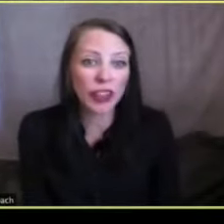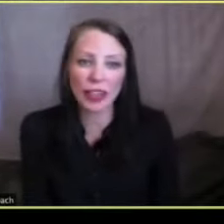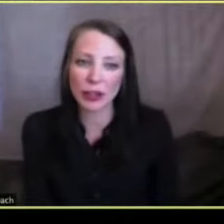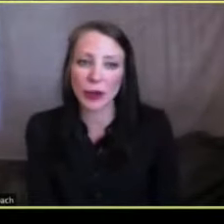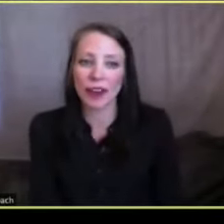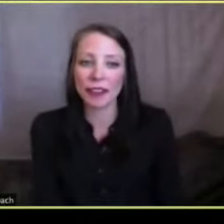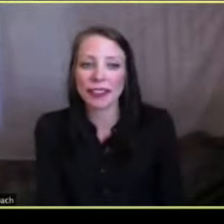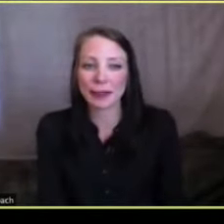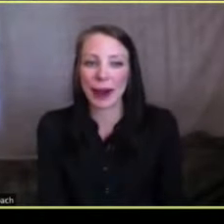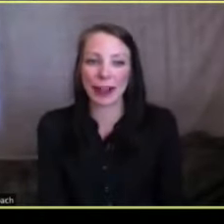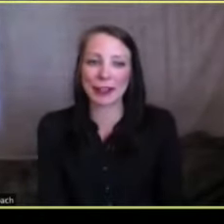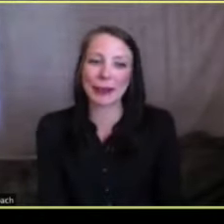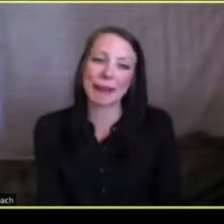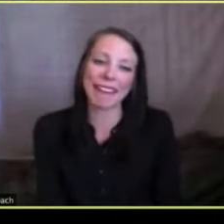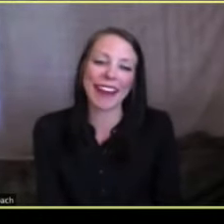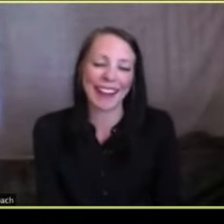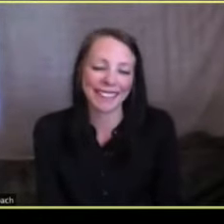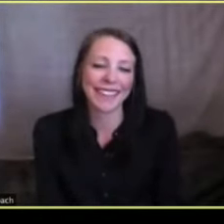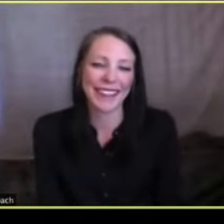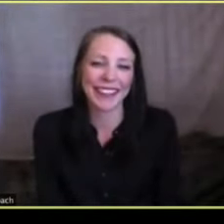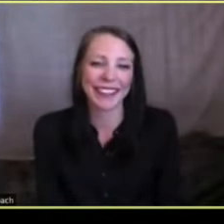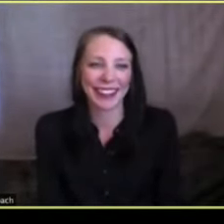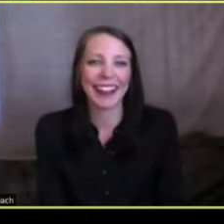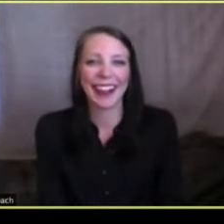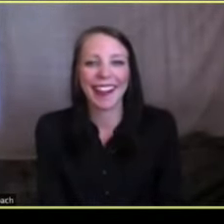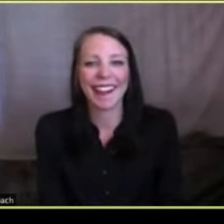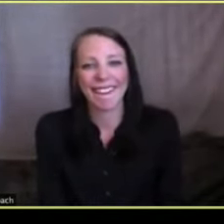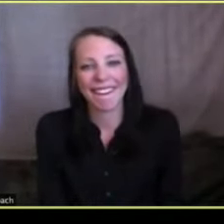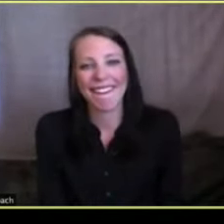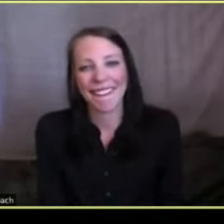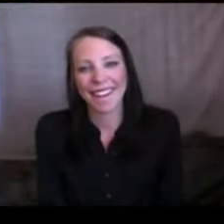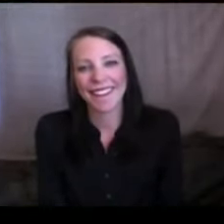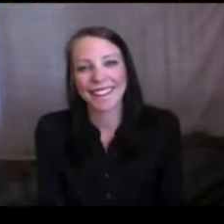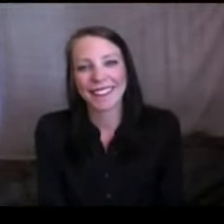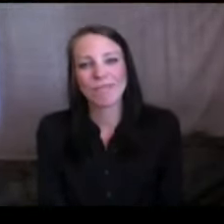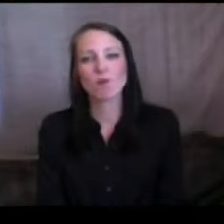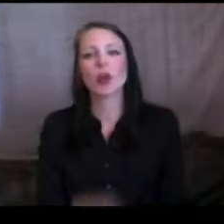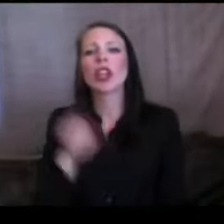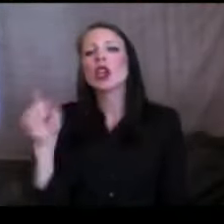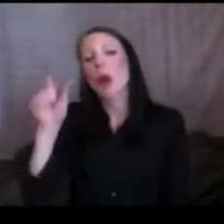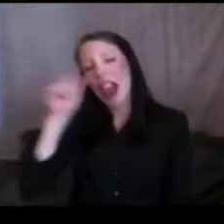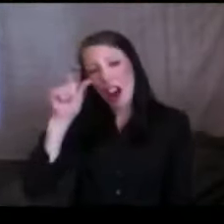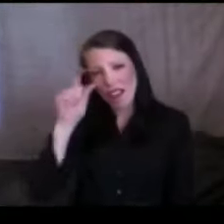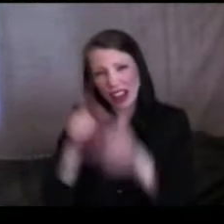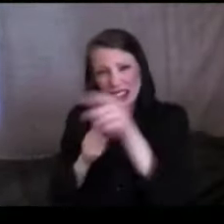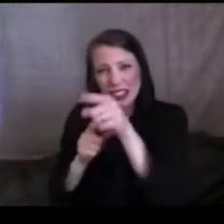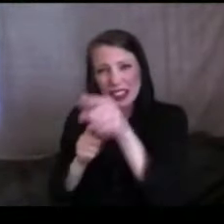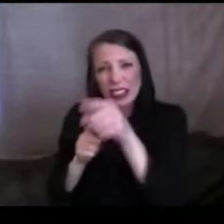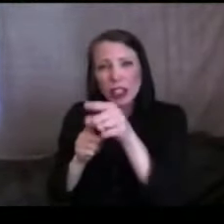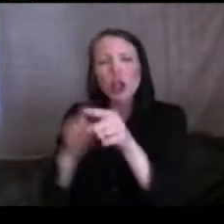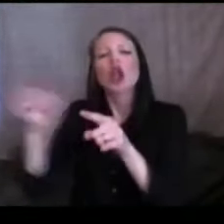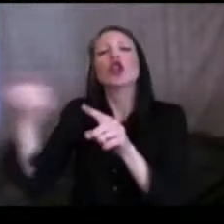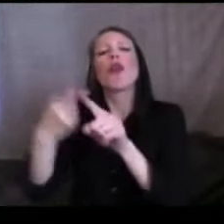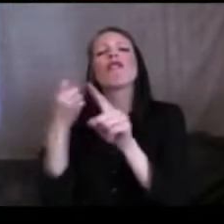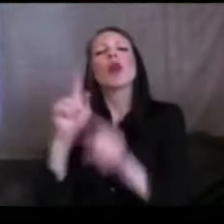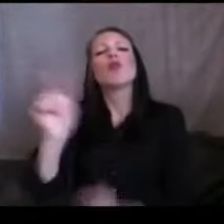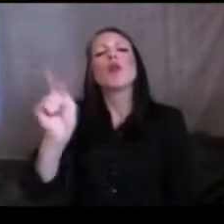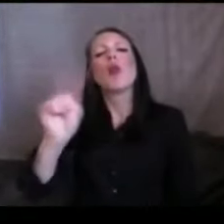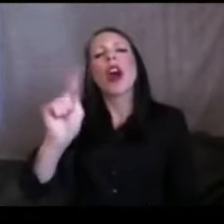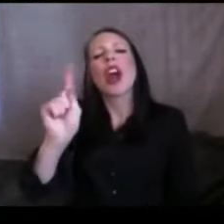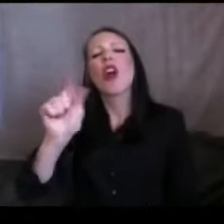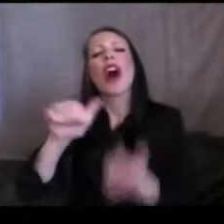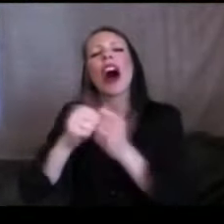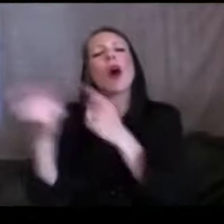Oh, really? That's cool. Wow, that's so cool. Okay, cool. How about you, Arafat? Can you tell me a little bit about where you came from to get here today?